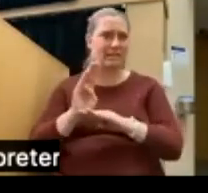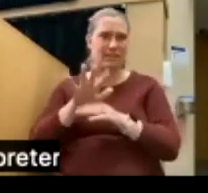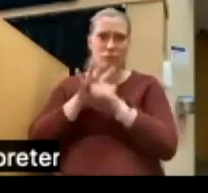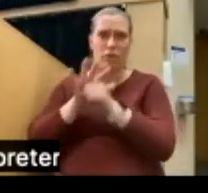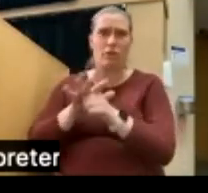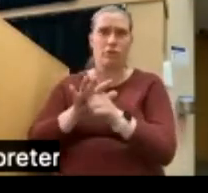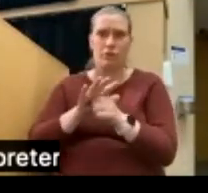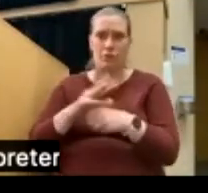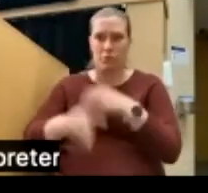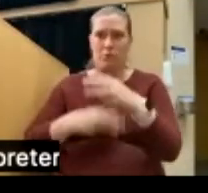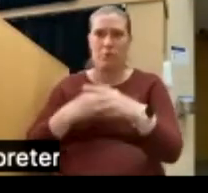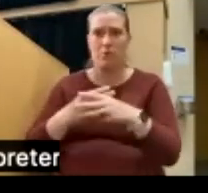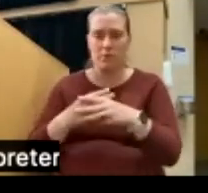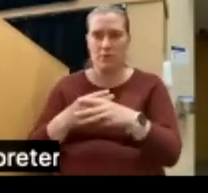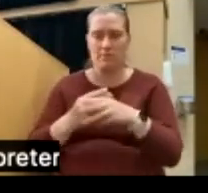like, and,